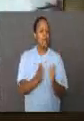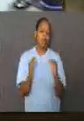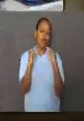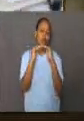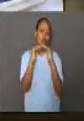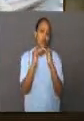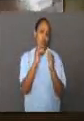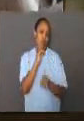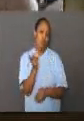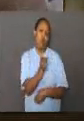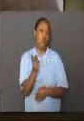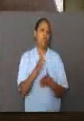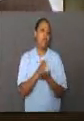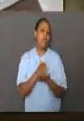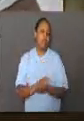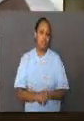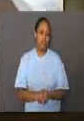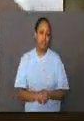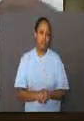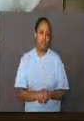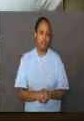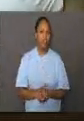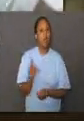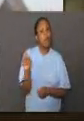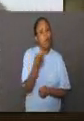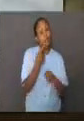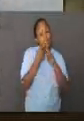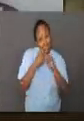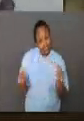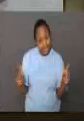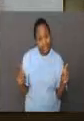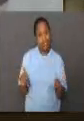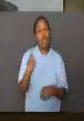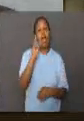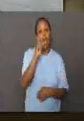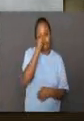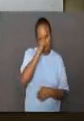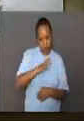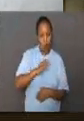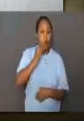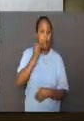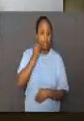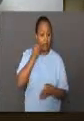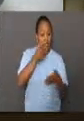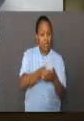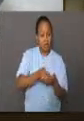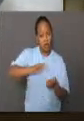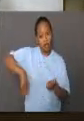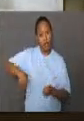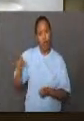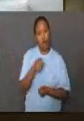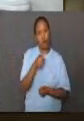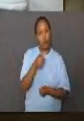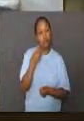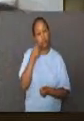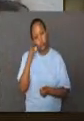equally between themselves. However, if one of them arrives home late, he